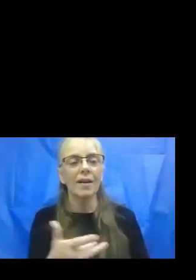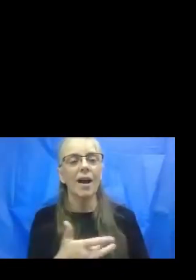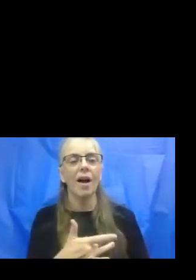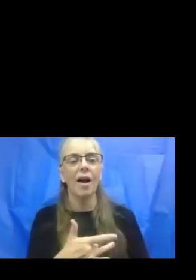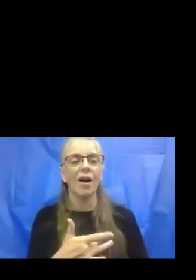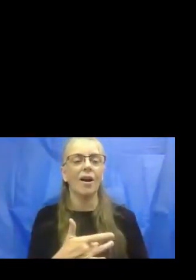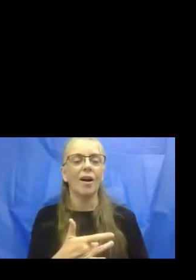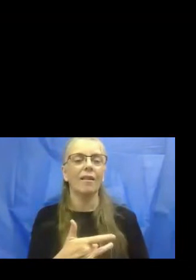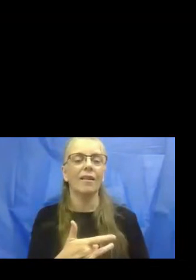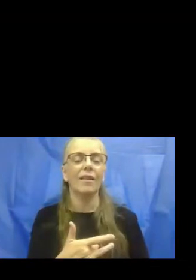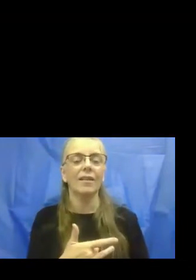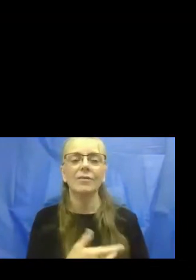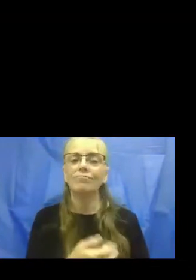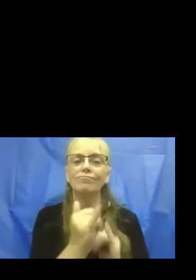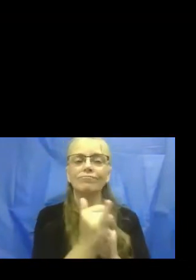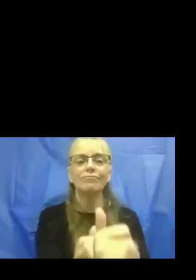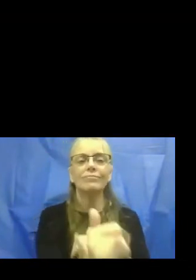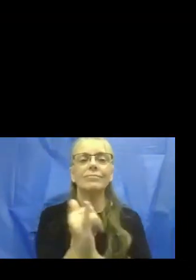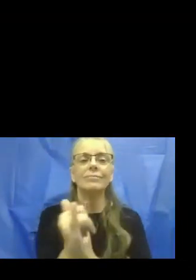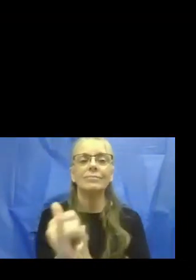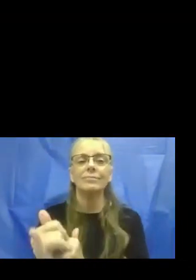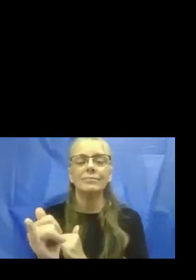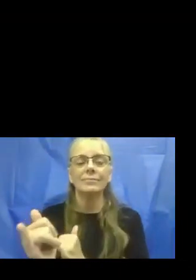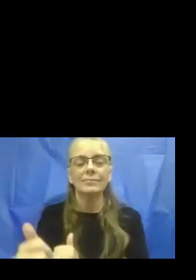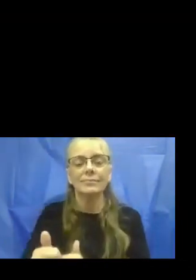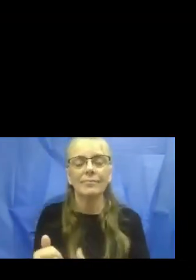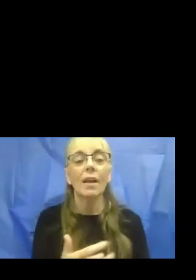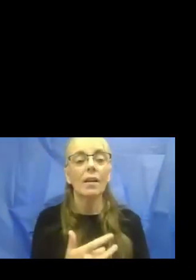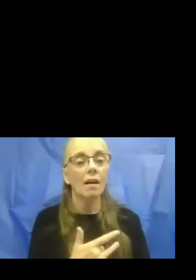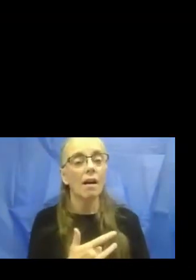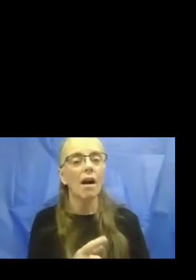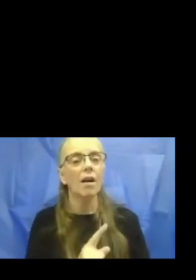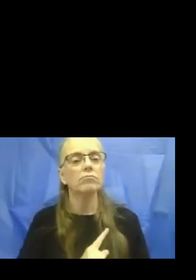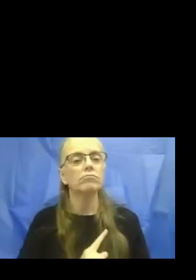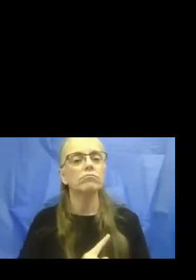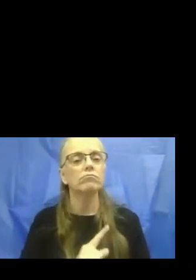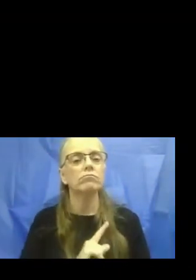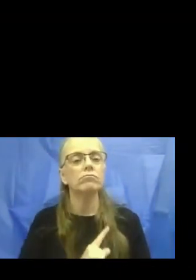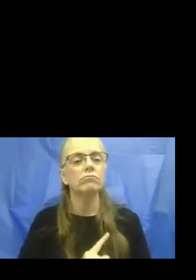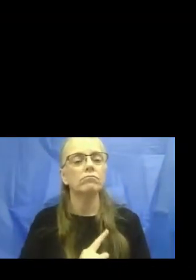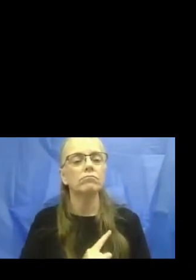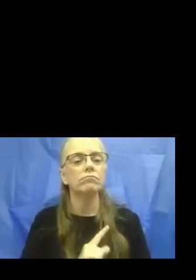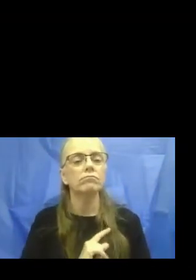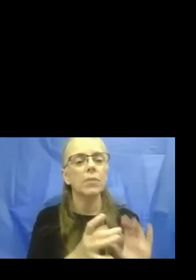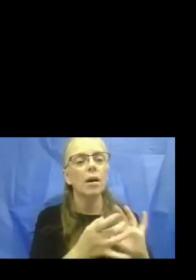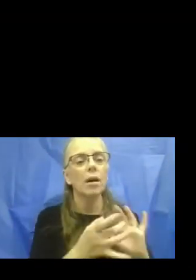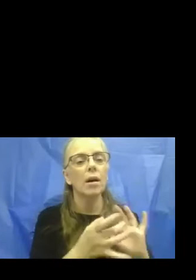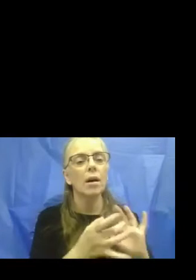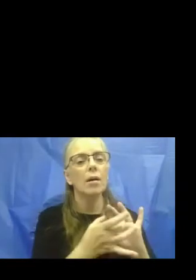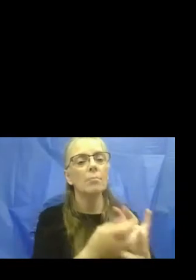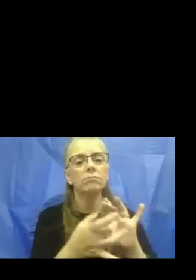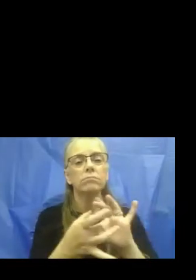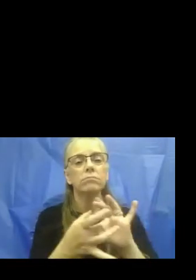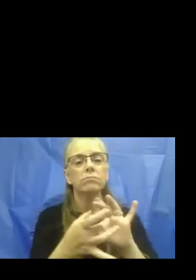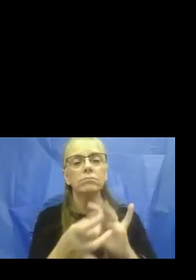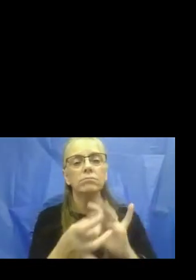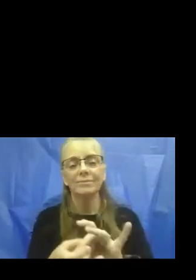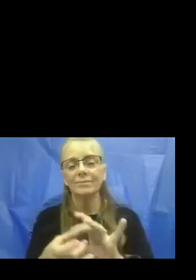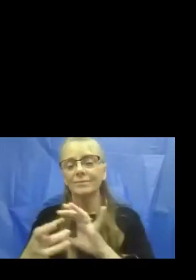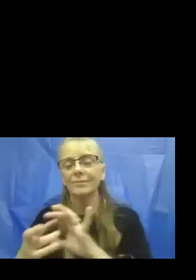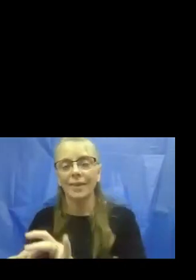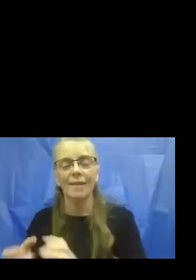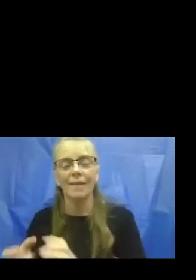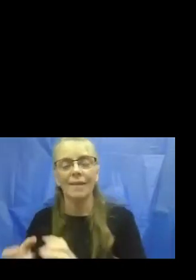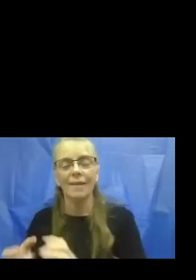heart that's beating and connecting, a heart that knows what's true, a heart that laughs, a heart